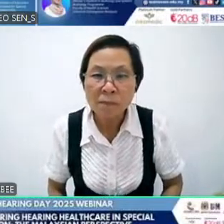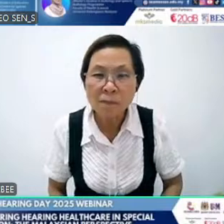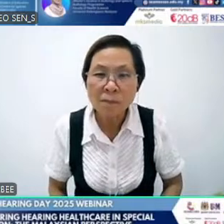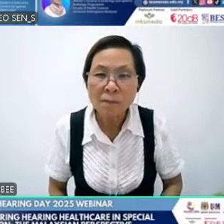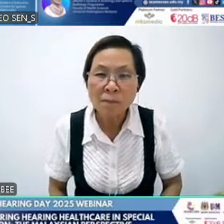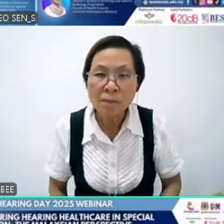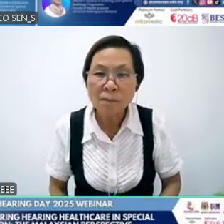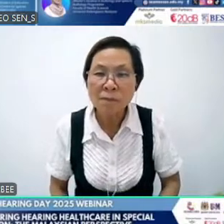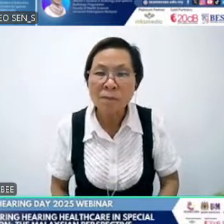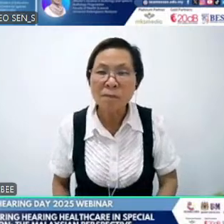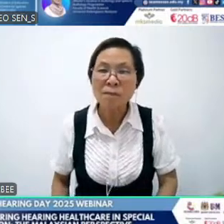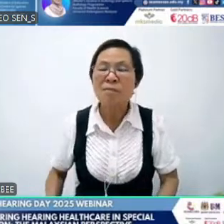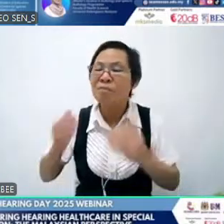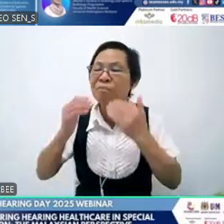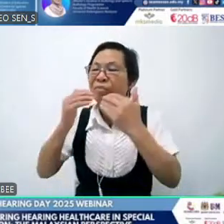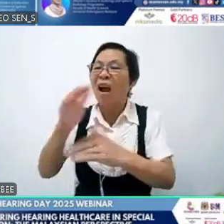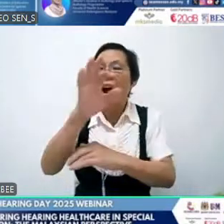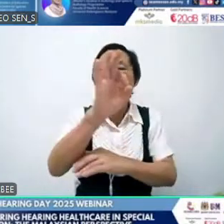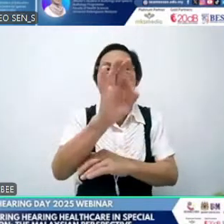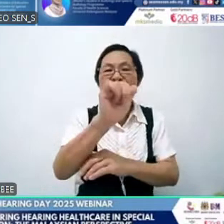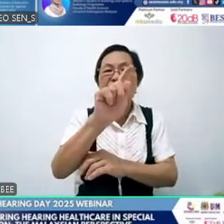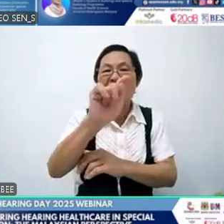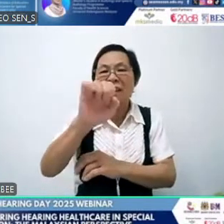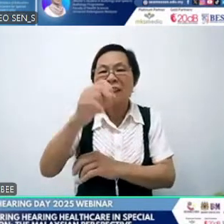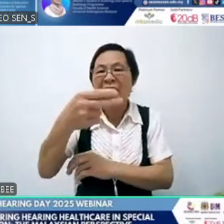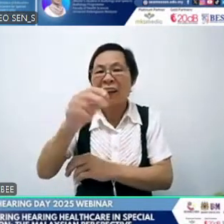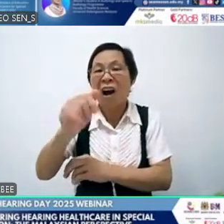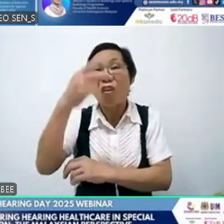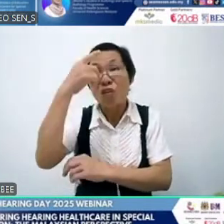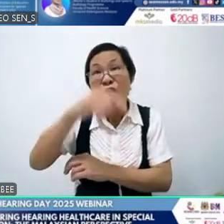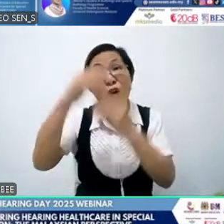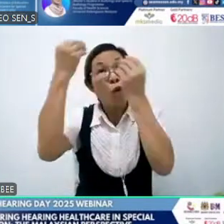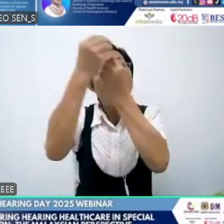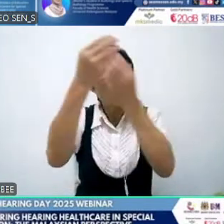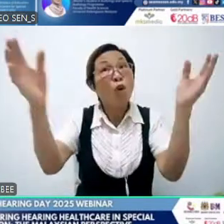Thank you, Ms. Nur Fatehah, for the informative speech.